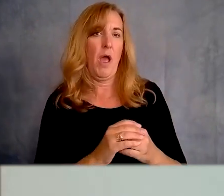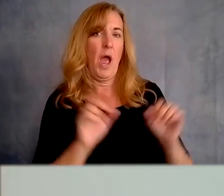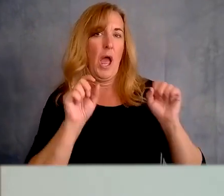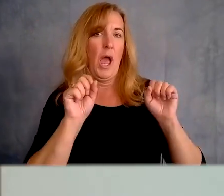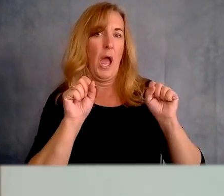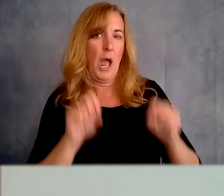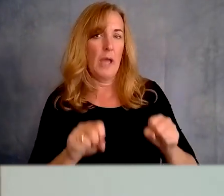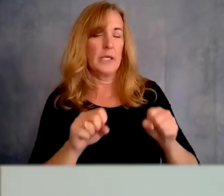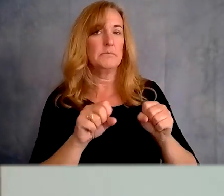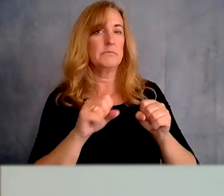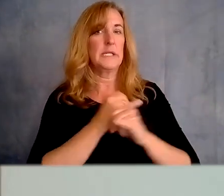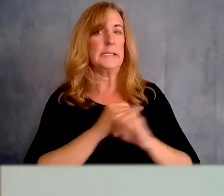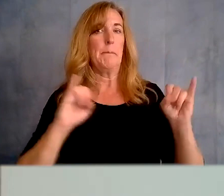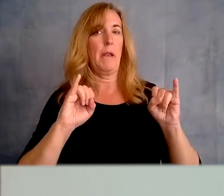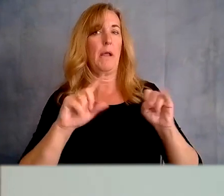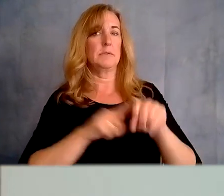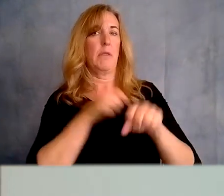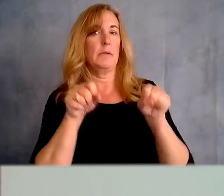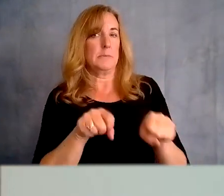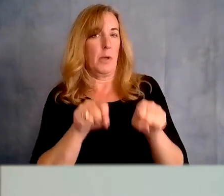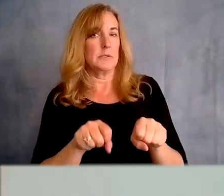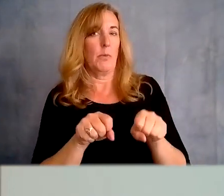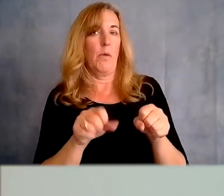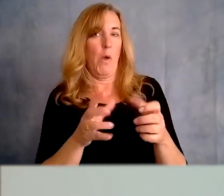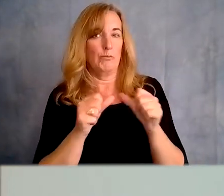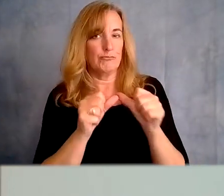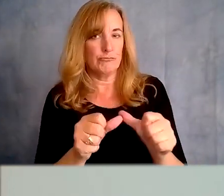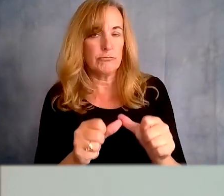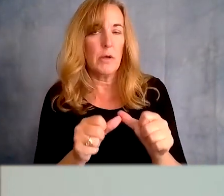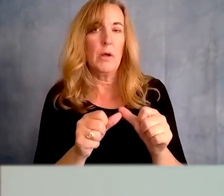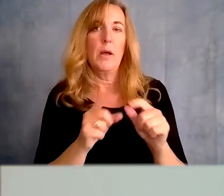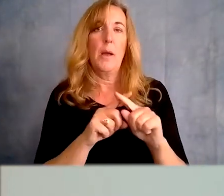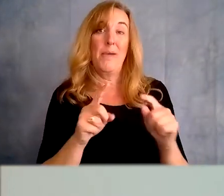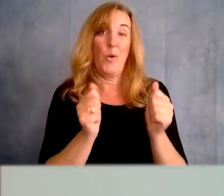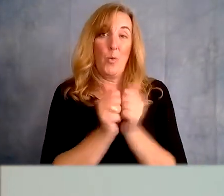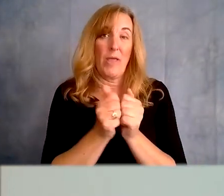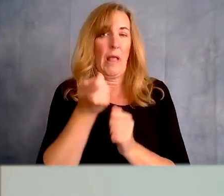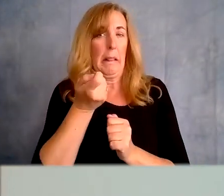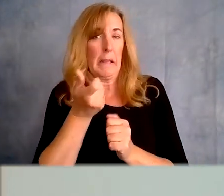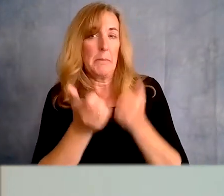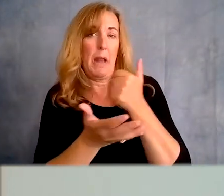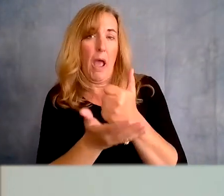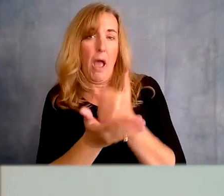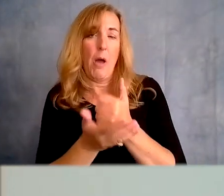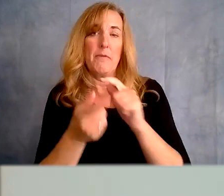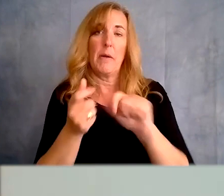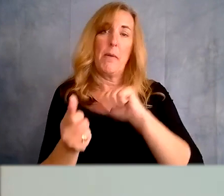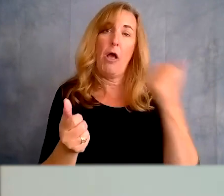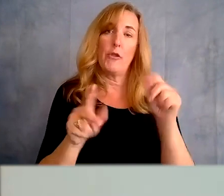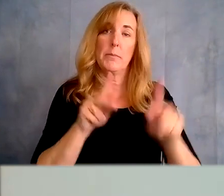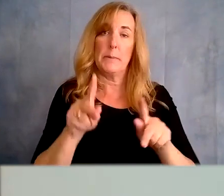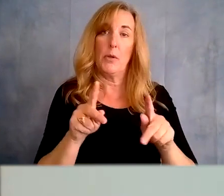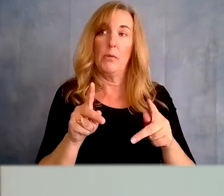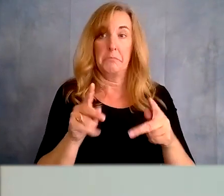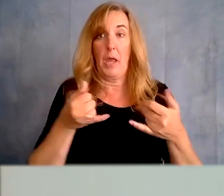as independent as long as possible. And, with a little help from other people, I